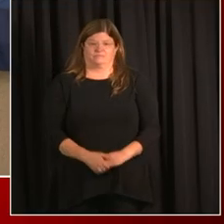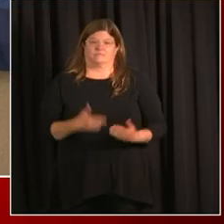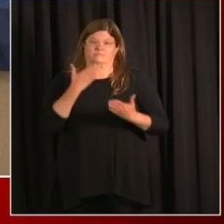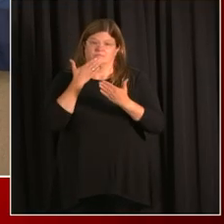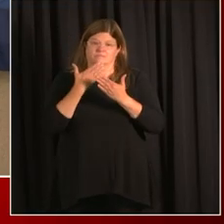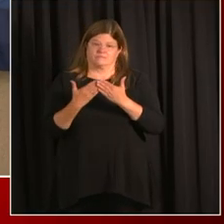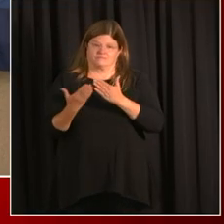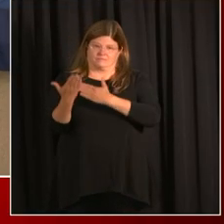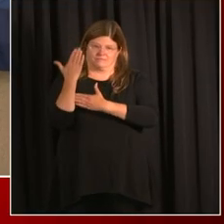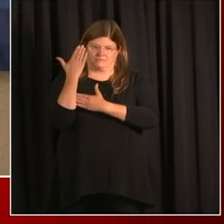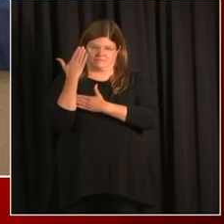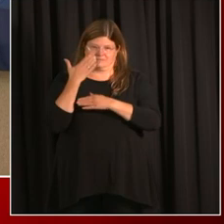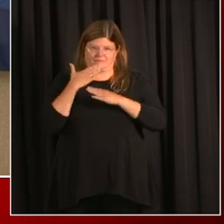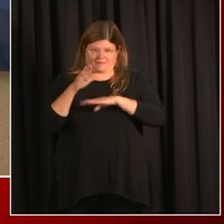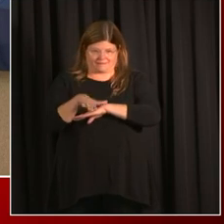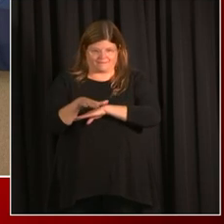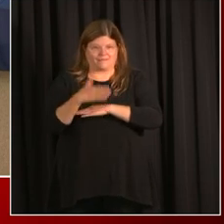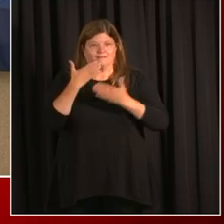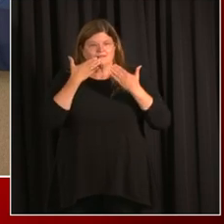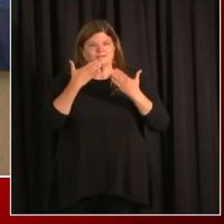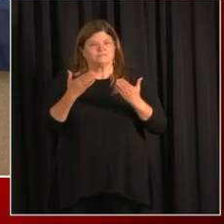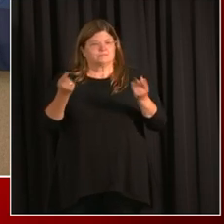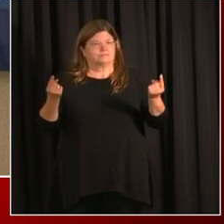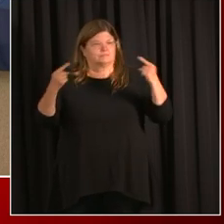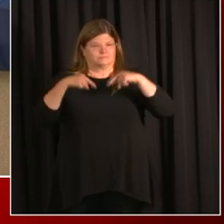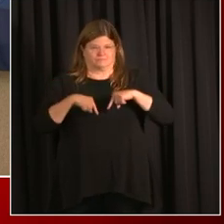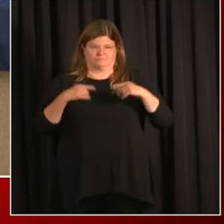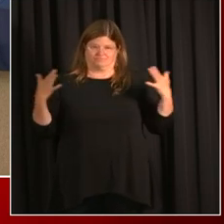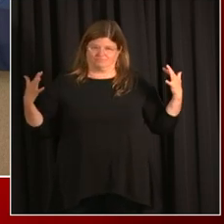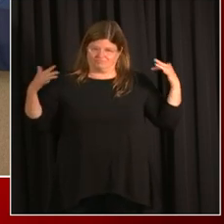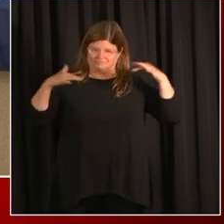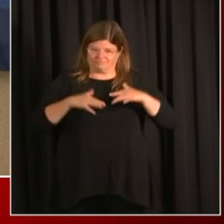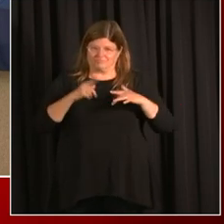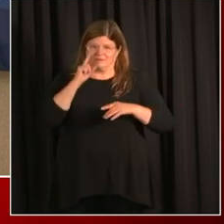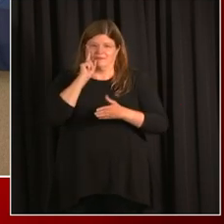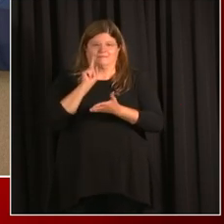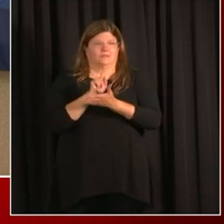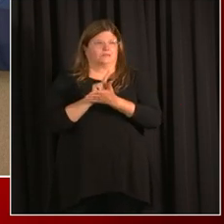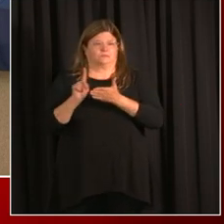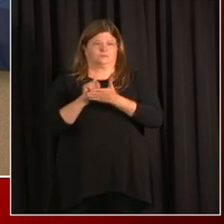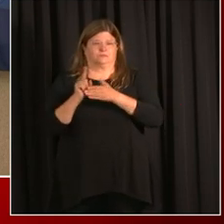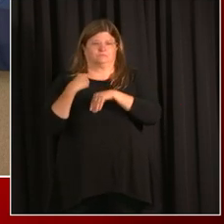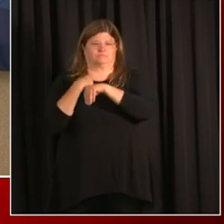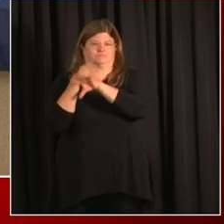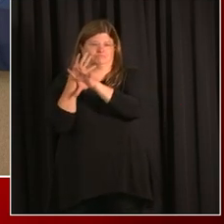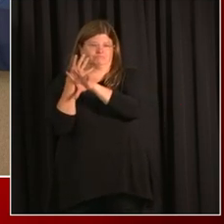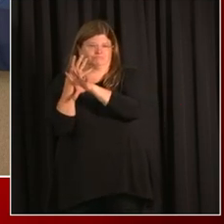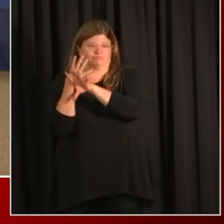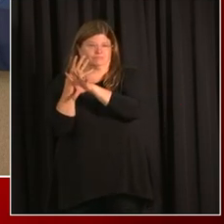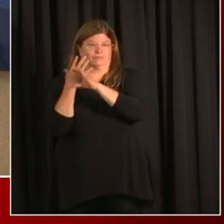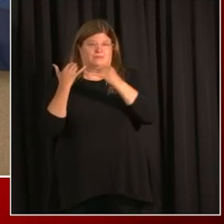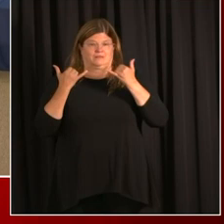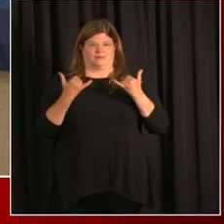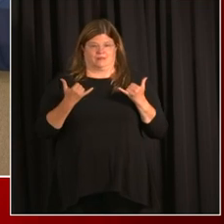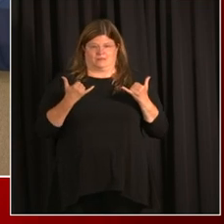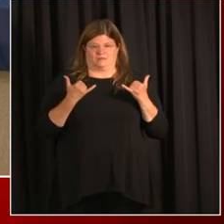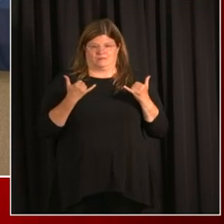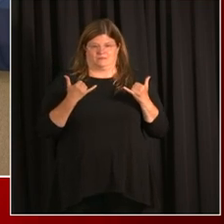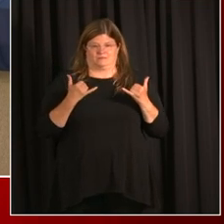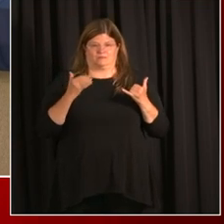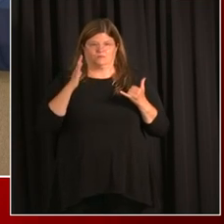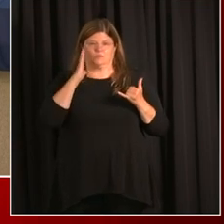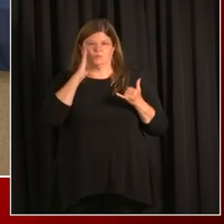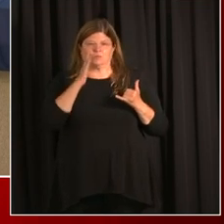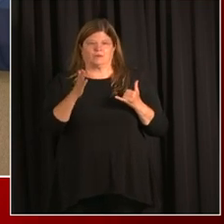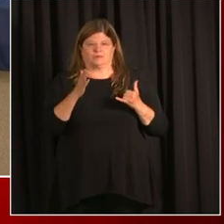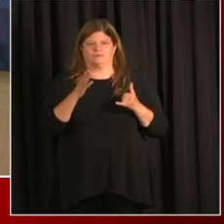Bowser, and we want to thank you, as always, for joining us for our weekly calls. Today, you'll hear from Dr. LaQuandra Nesbitt, our Director of